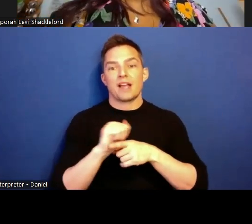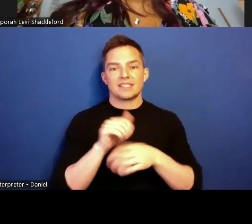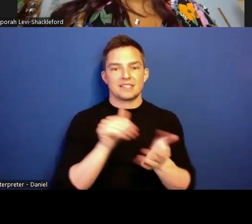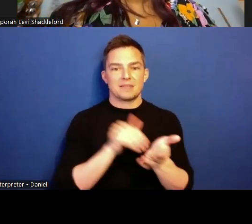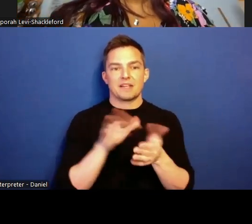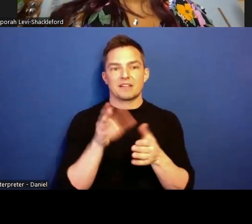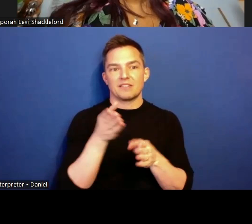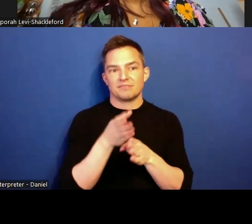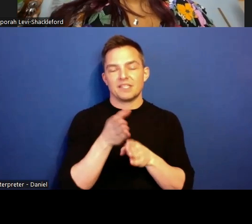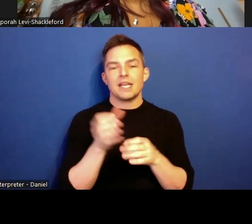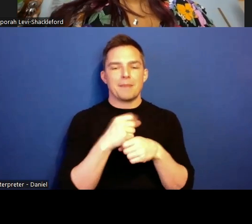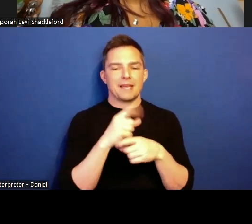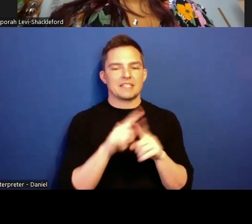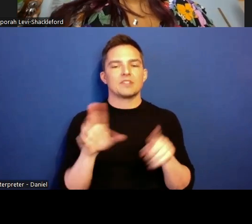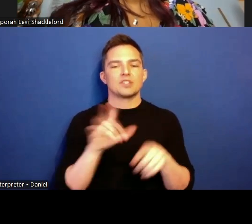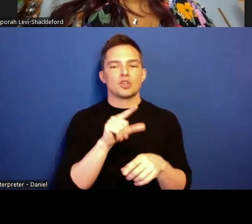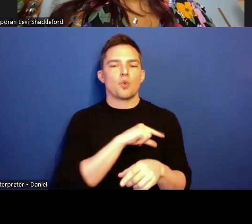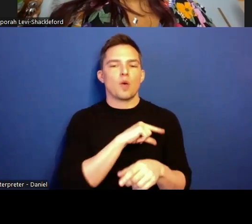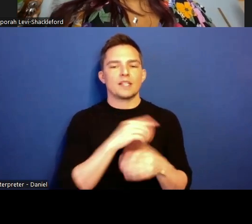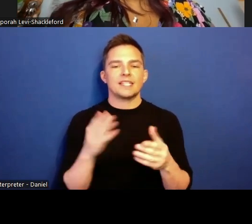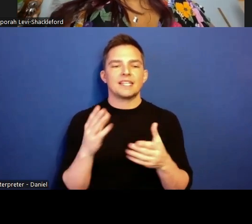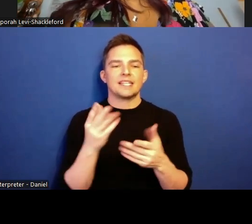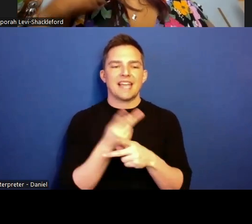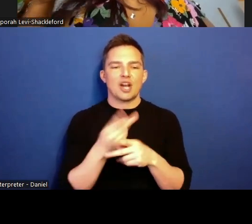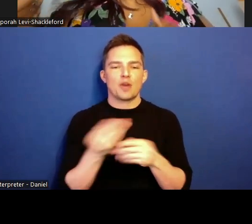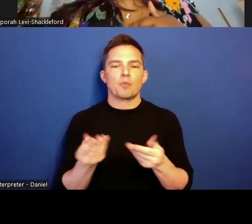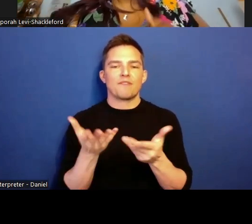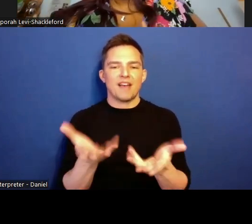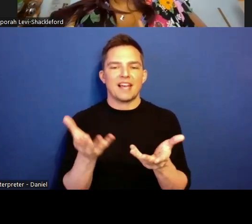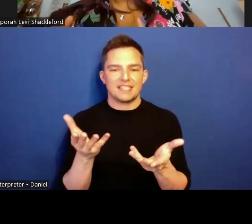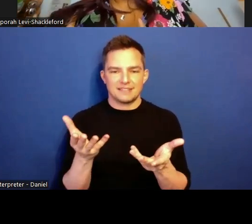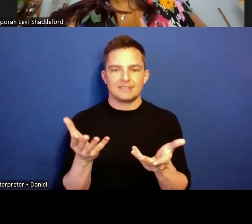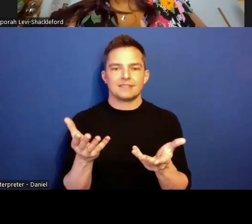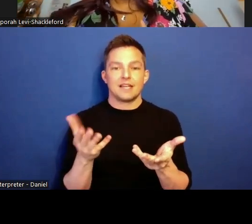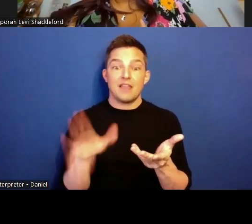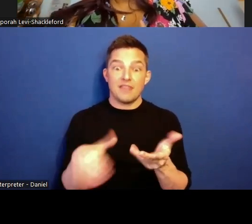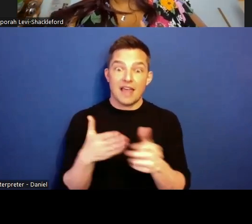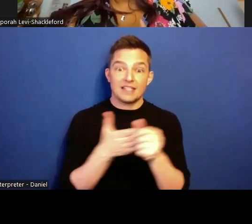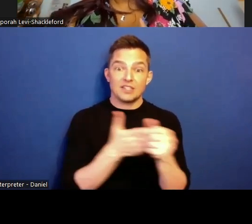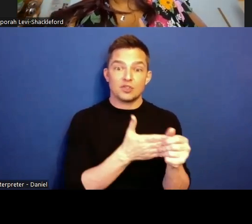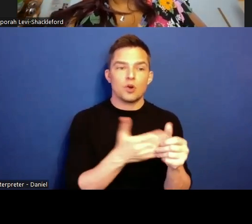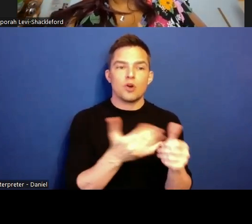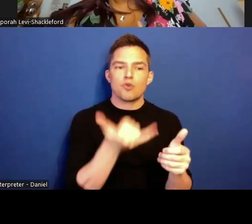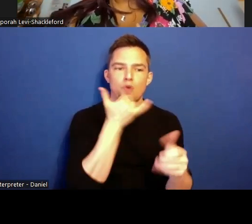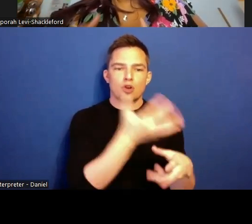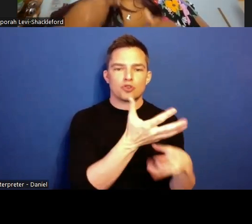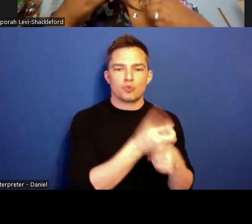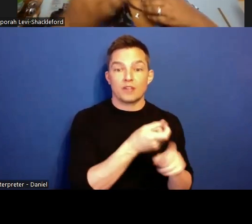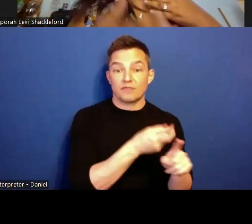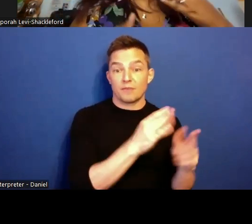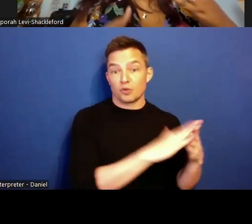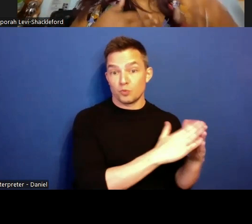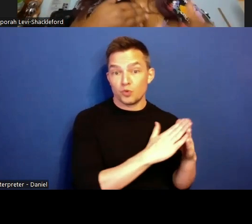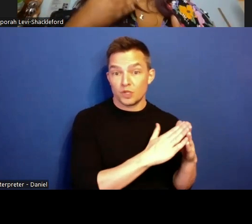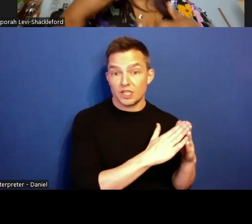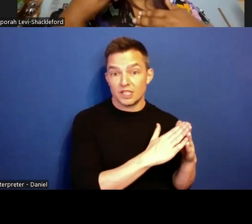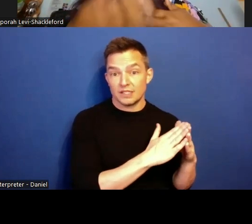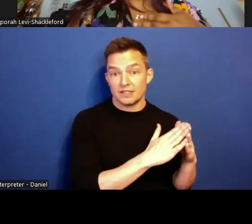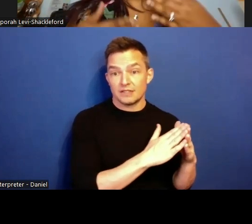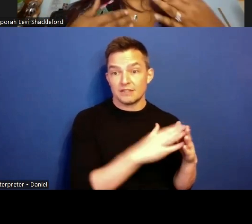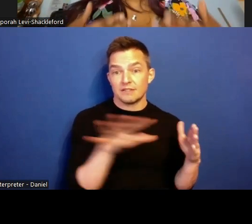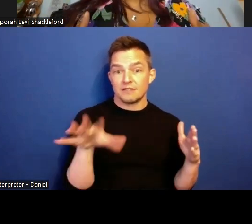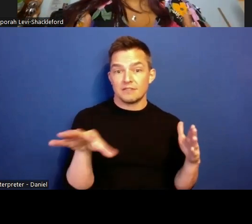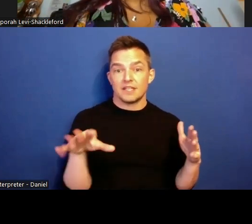the quality of care that you're providing. Which then leads to the mistrust from the community. And it's just this